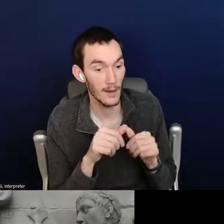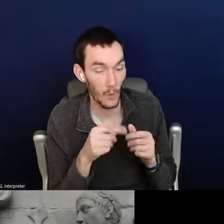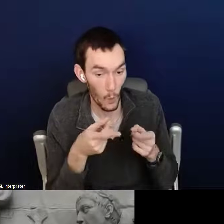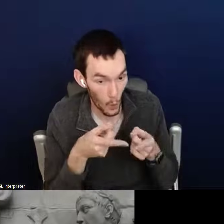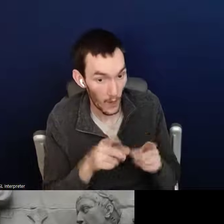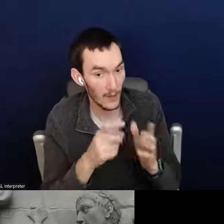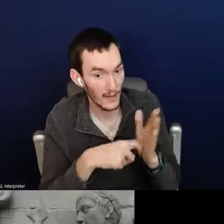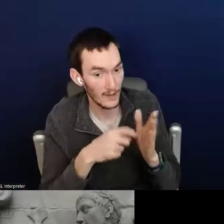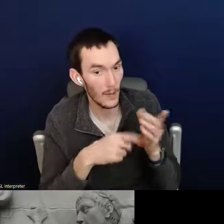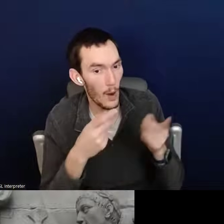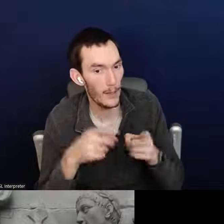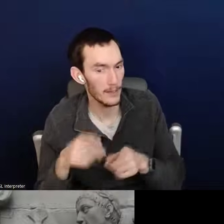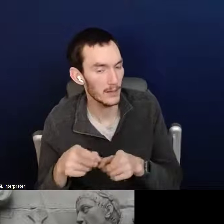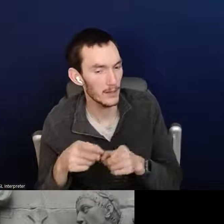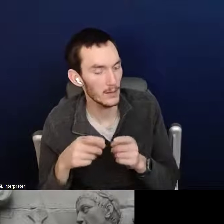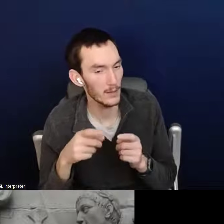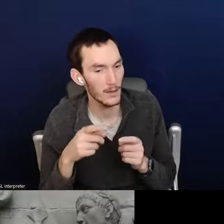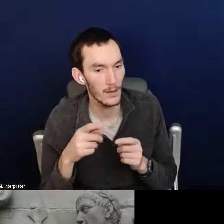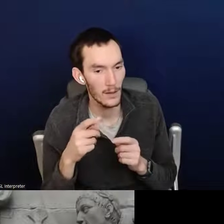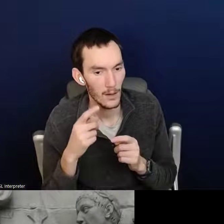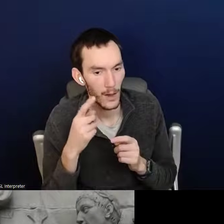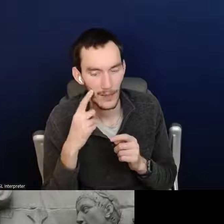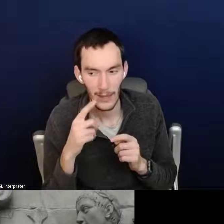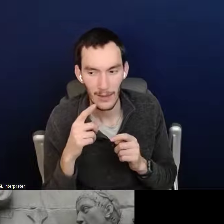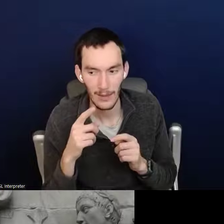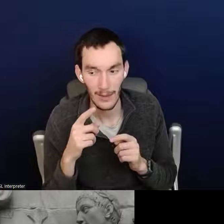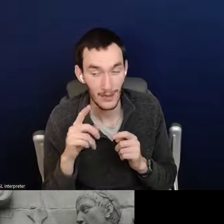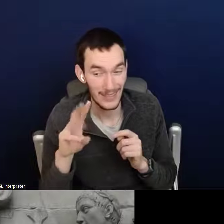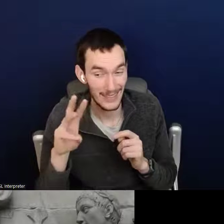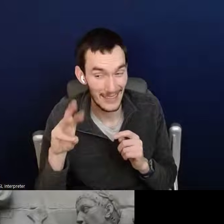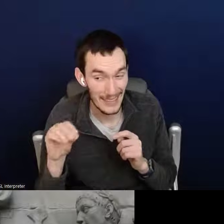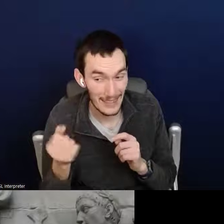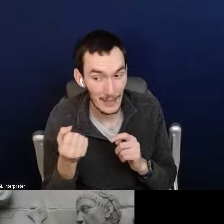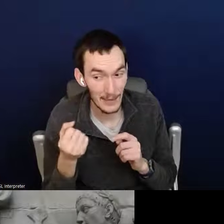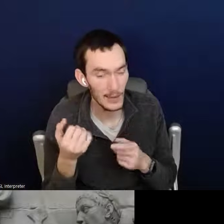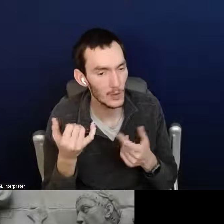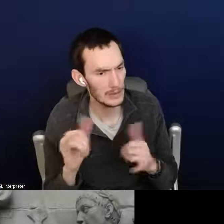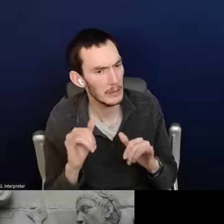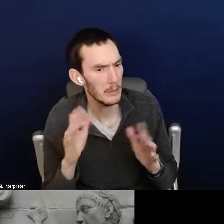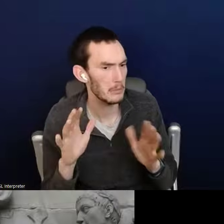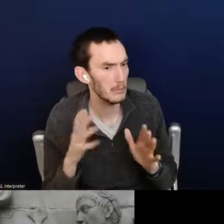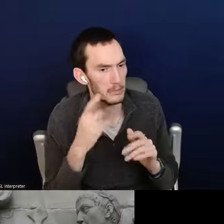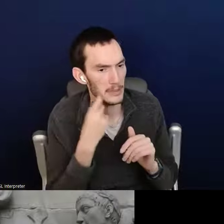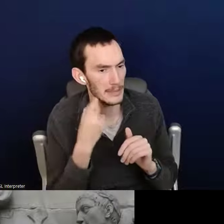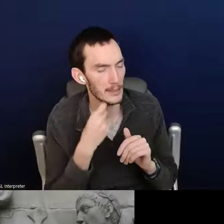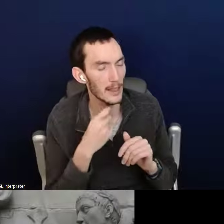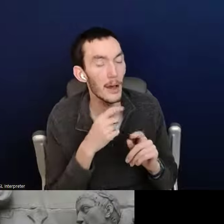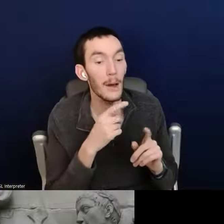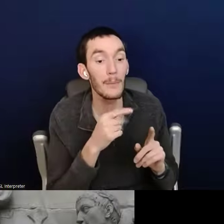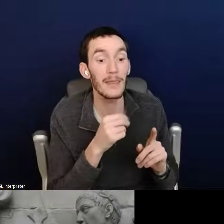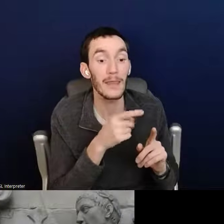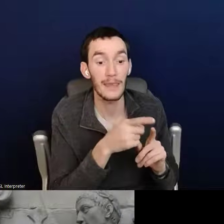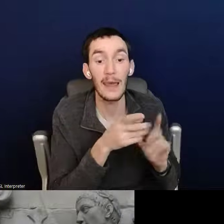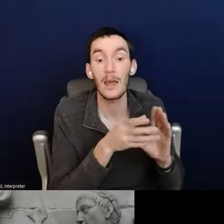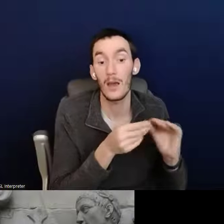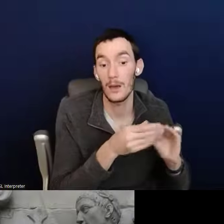So they're just like, or like some, I think that was in like George Dale's in the 60s, right? So they're still not that old. But then they tell us stories